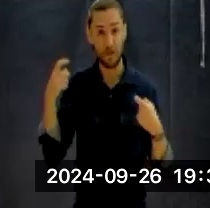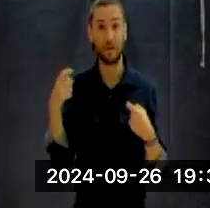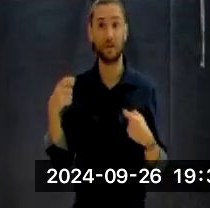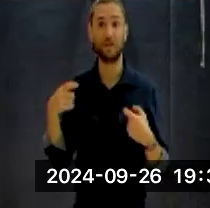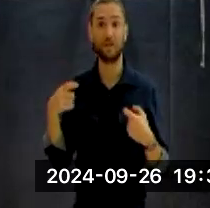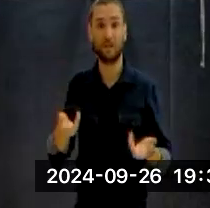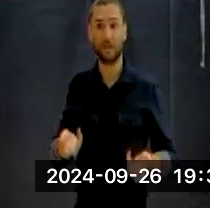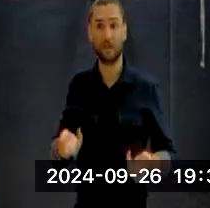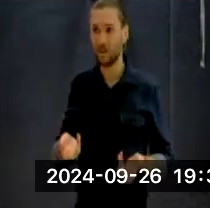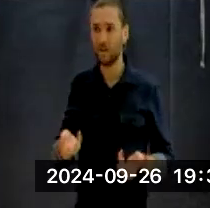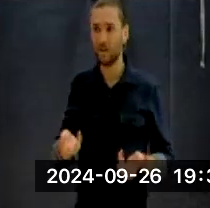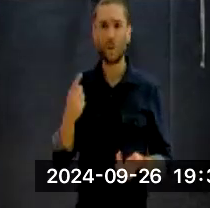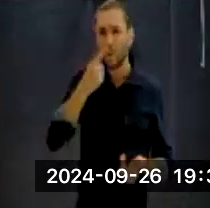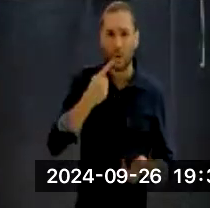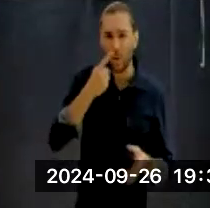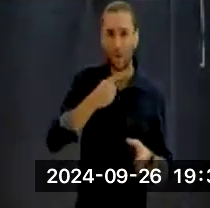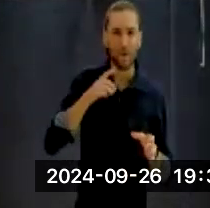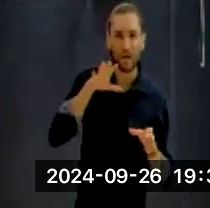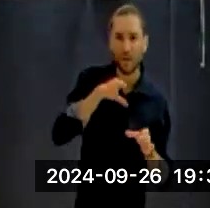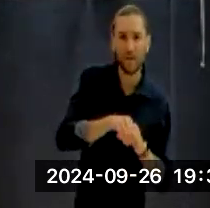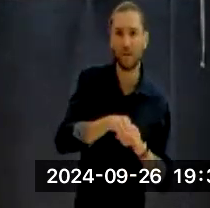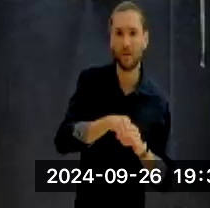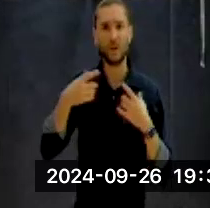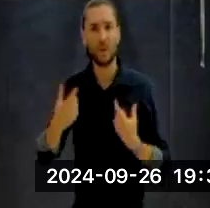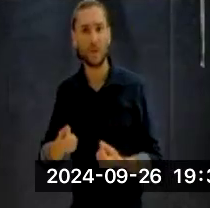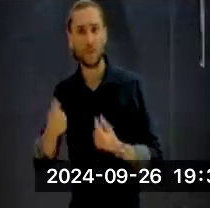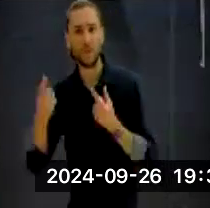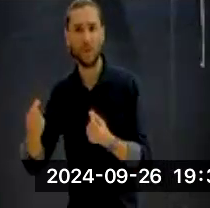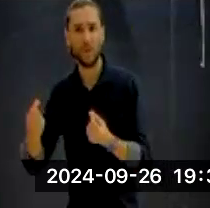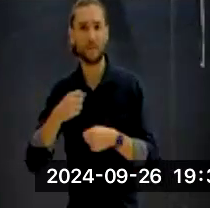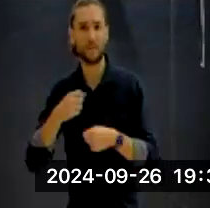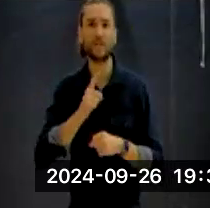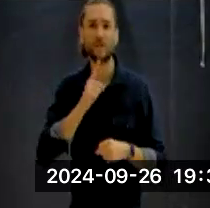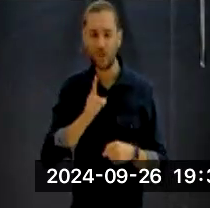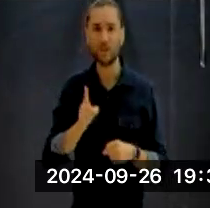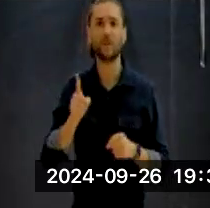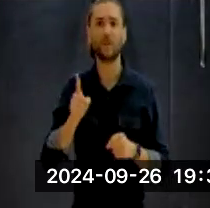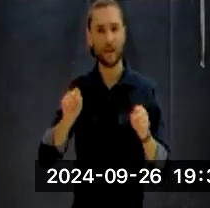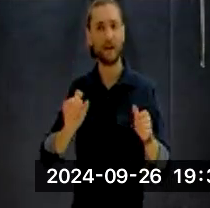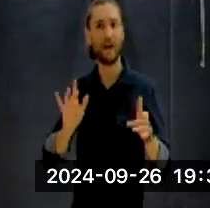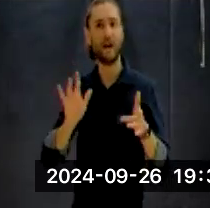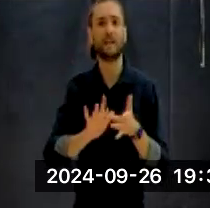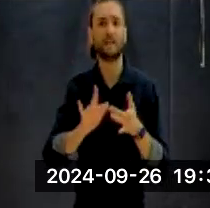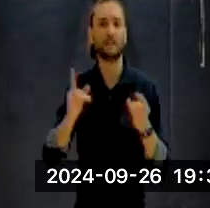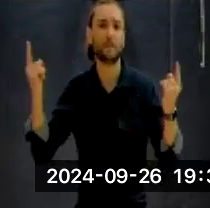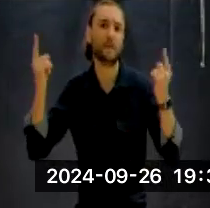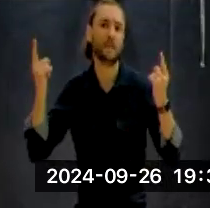we doing to make sure that we have somebody to call and